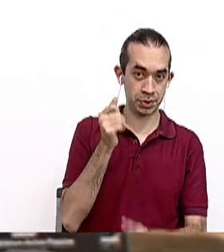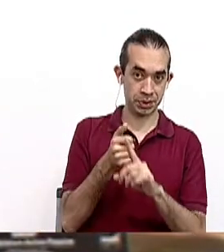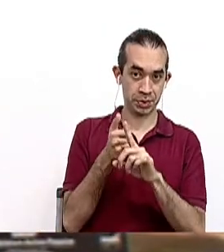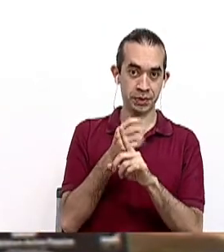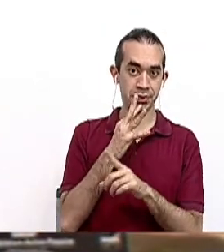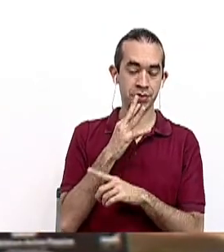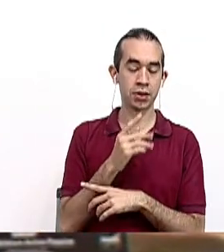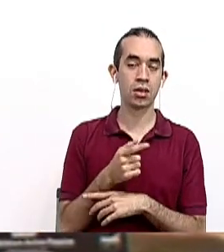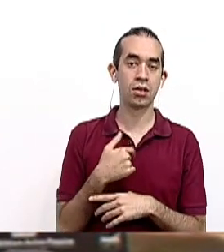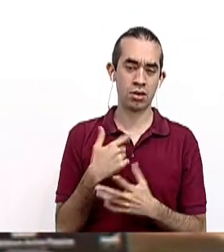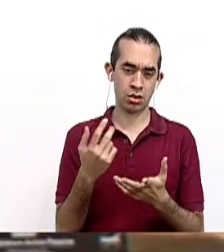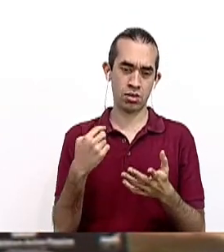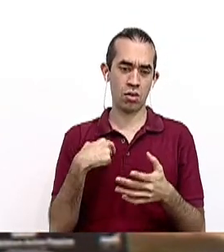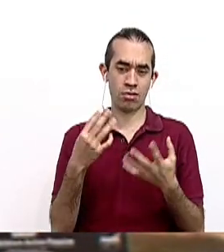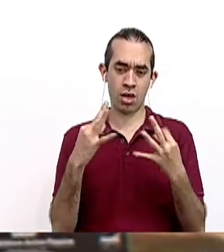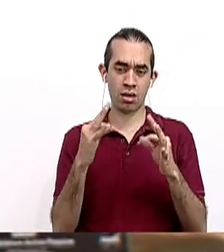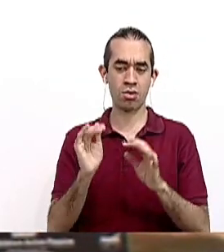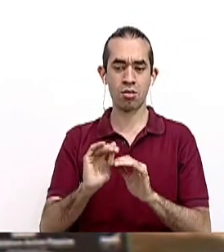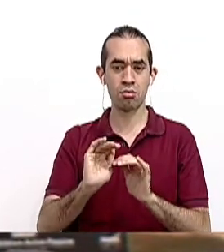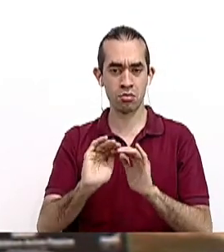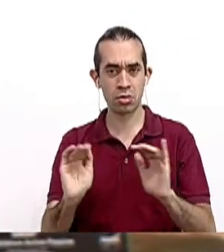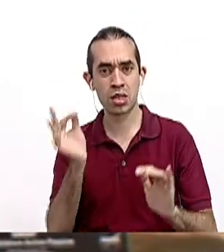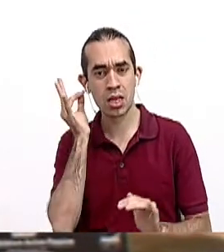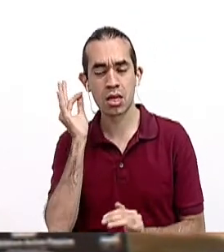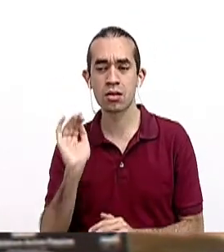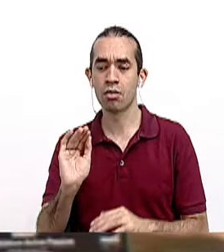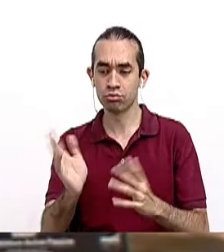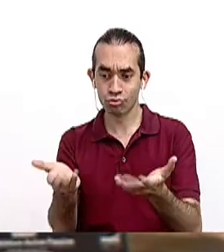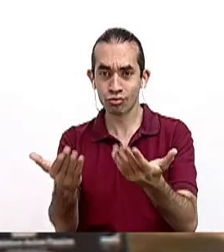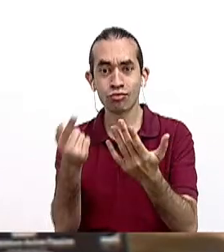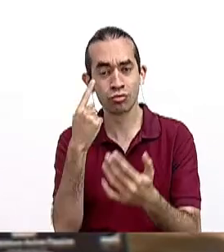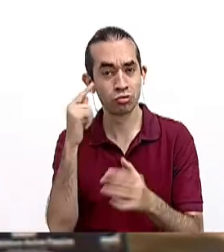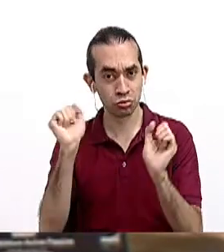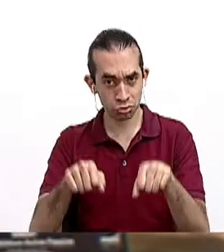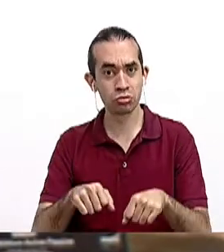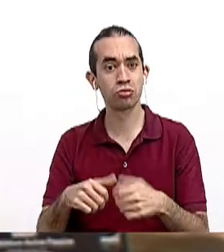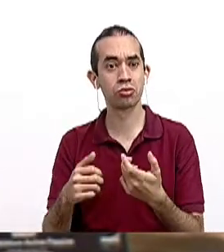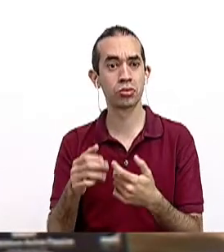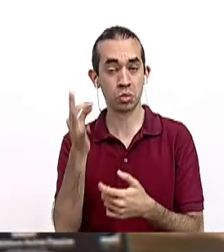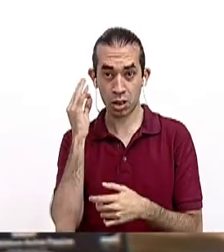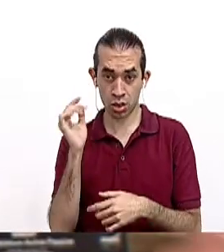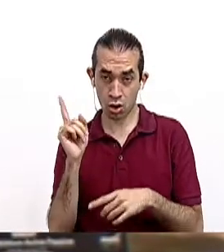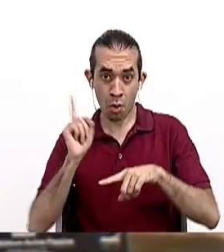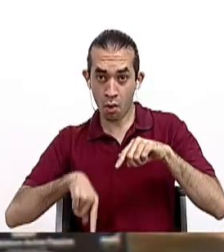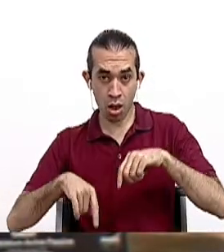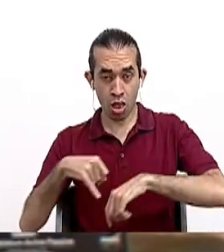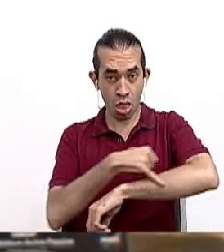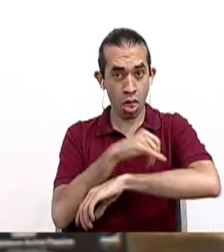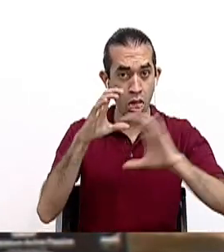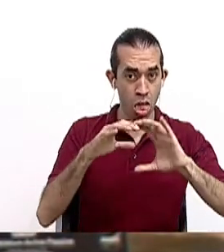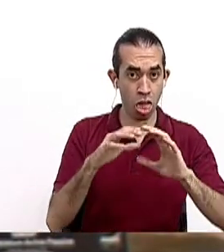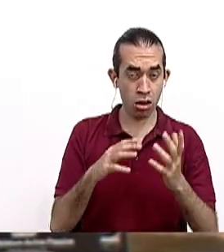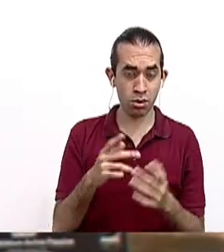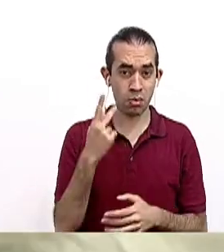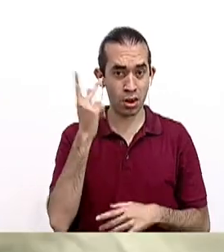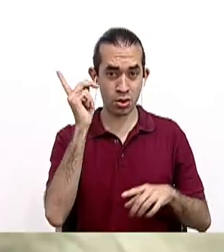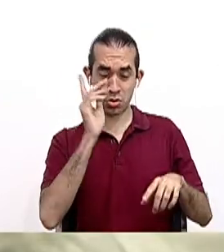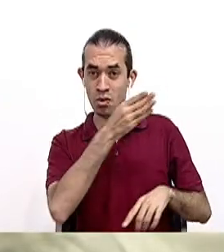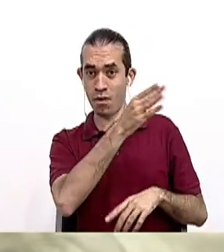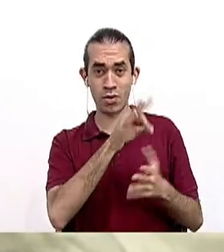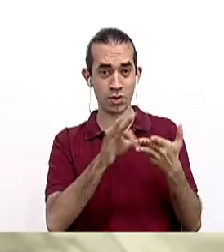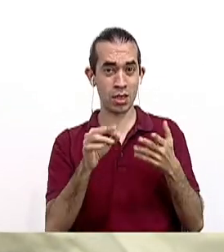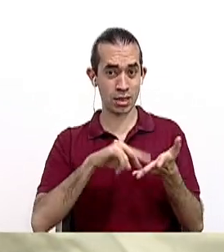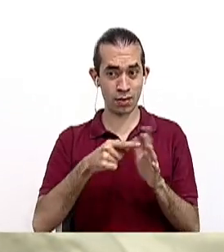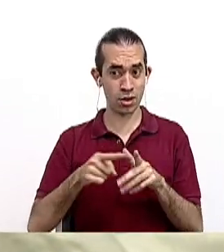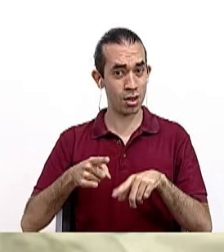doesn't mean that you cannot be a scientist or an engineer. And just because your parents didn't go to school doesn't mean that you cannot go to school. The